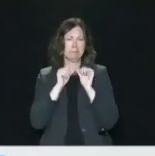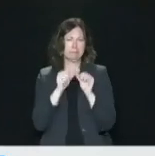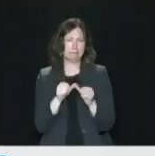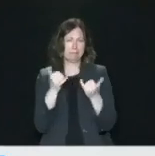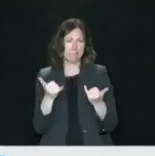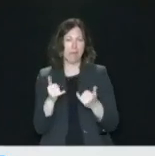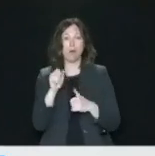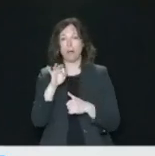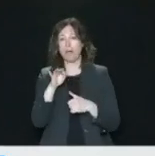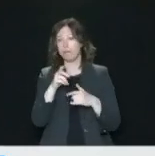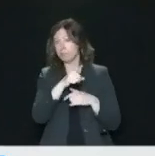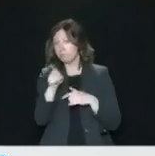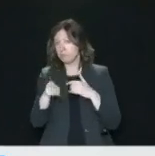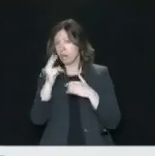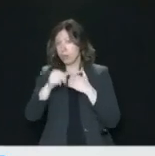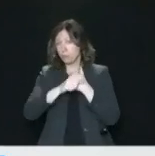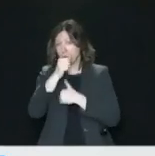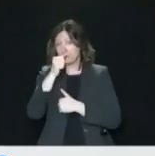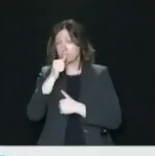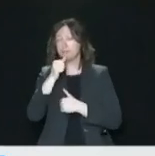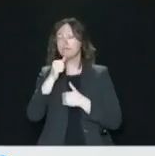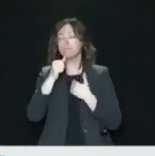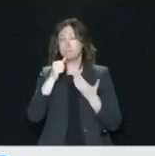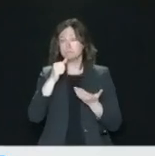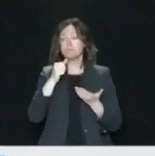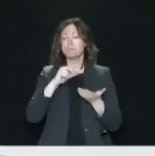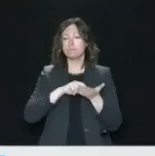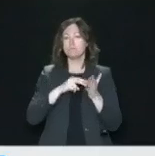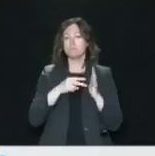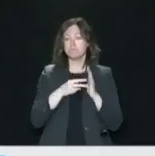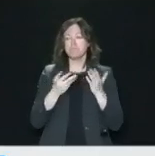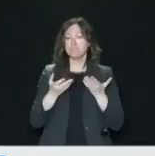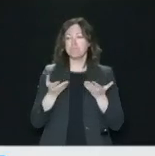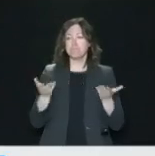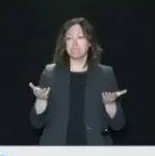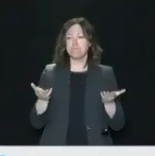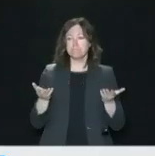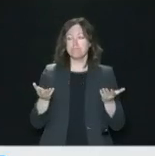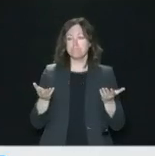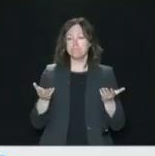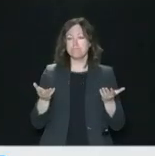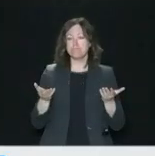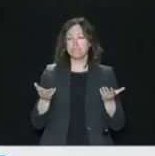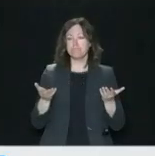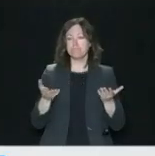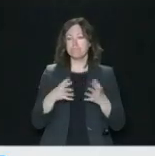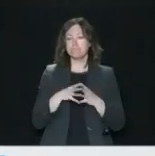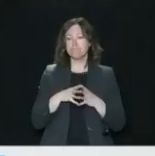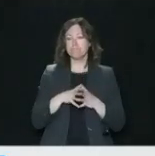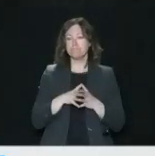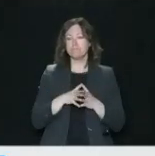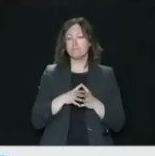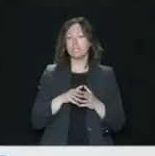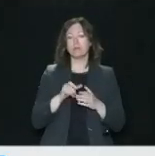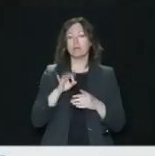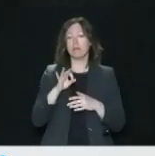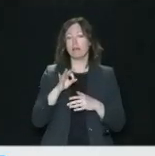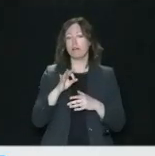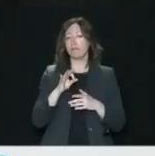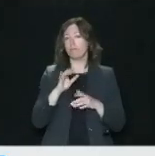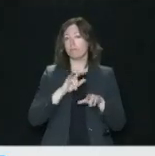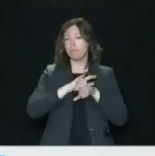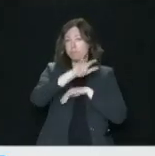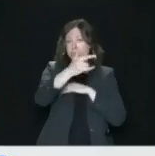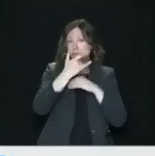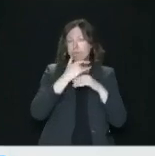with what's been the game changer, I think, is the Omicron variant, which is a vaccine escape variant to a certain